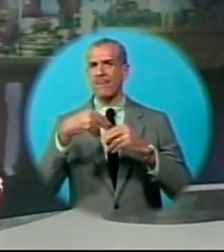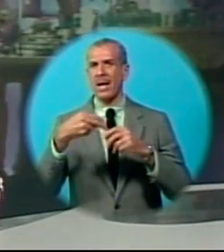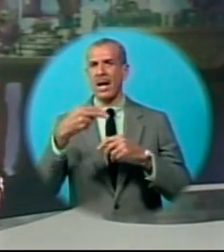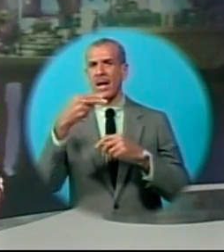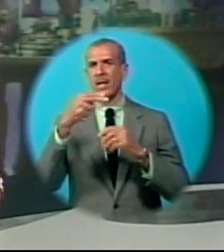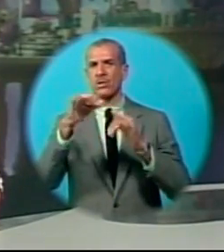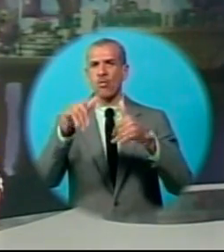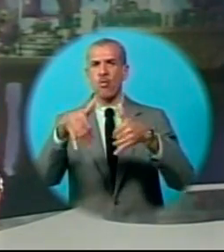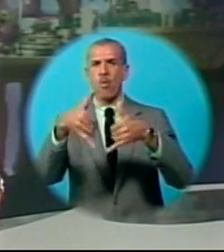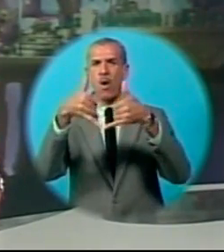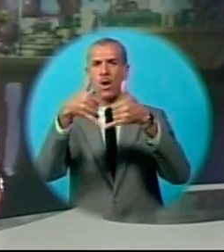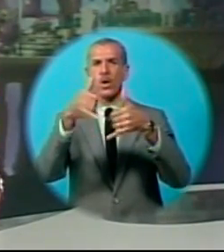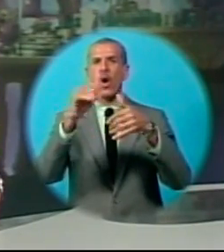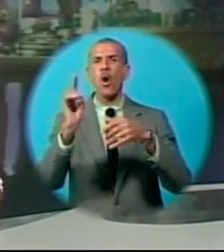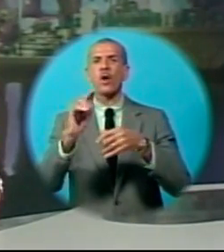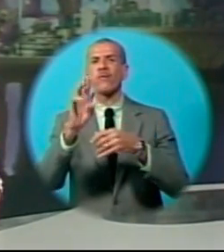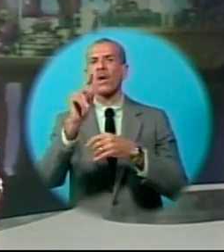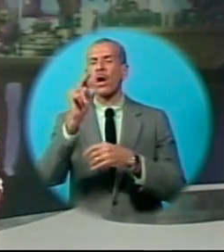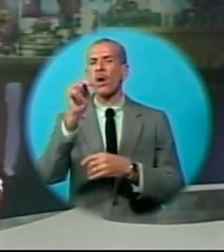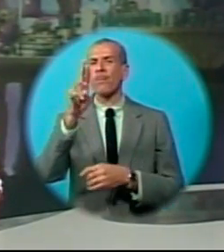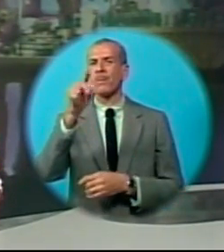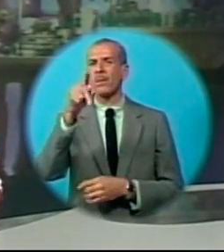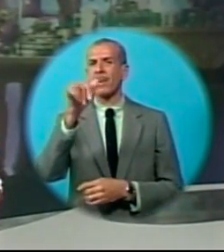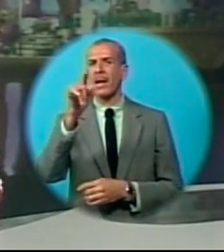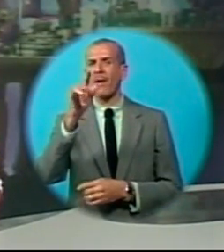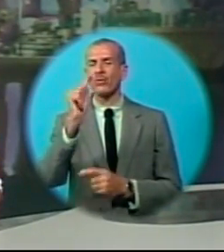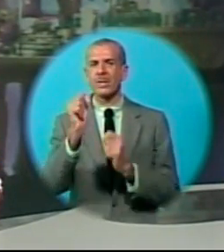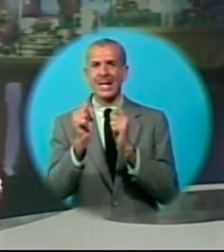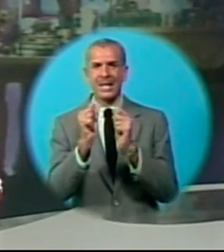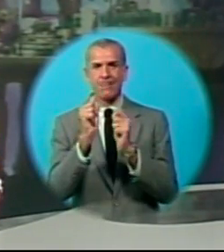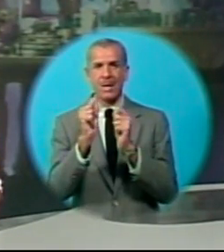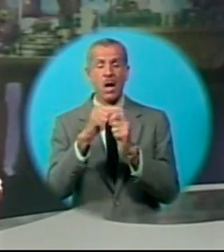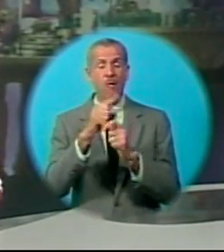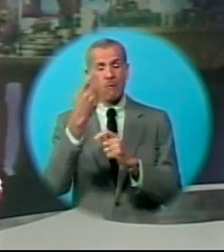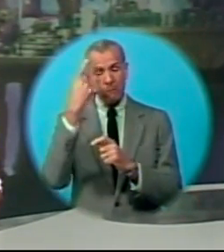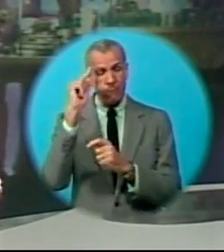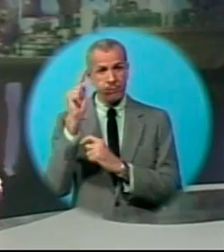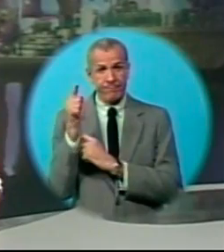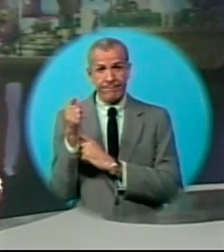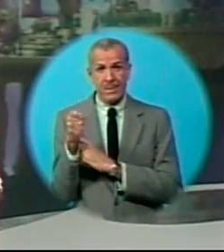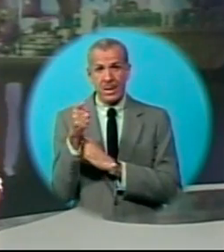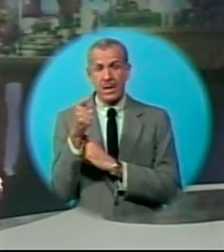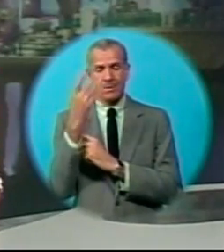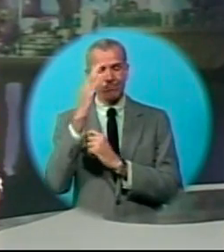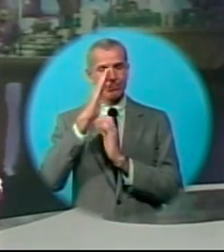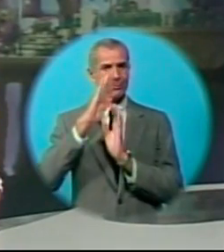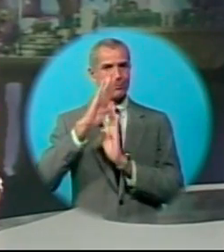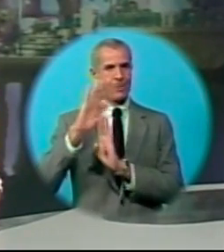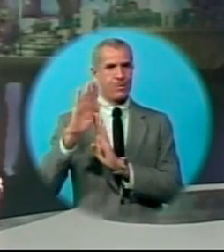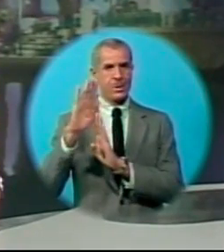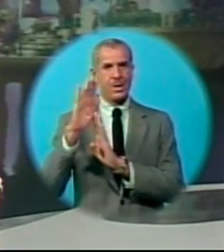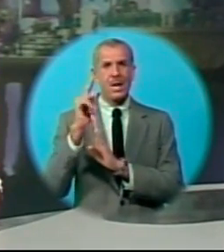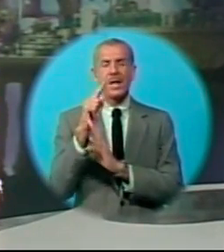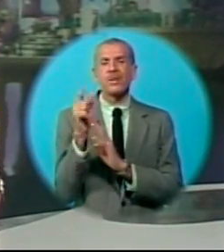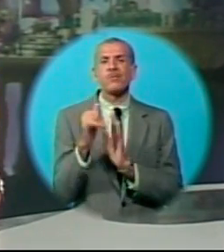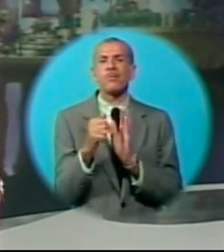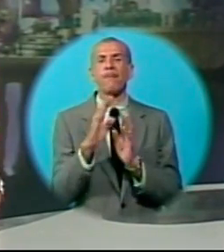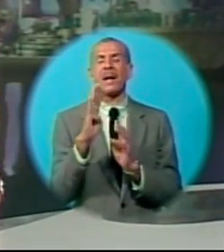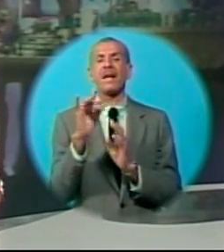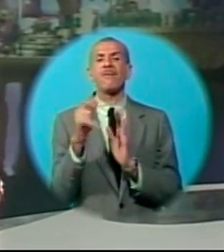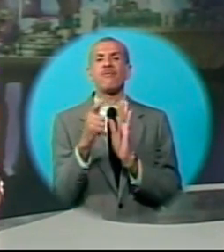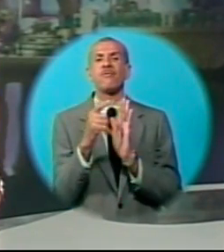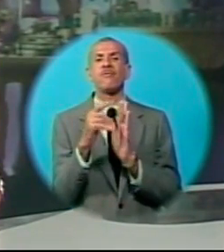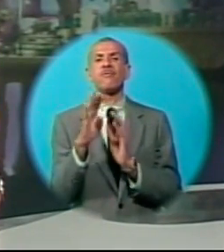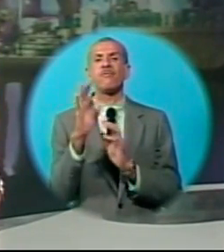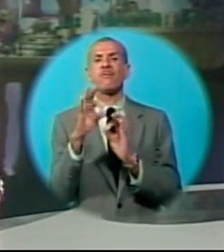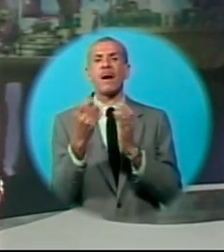award, the Order of the Republic of Trinidad and Tobago, on his behalf. The refusal was issued on behalf of the family by one of